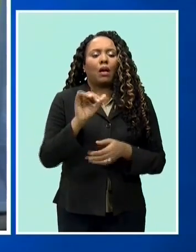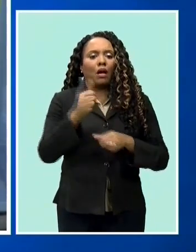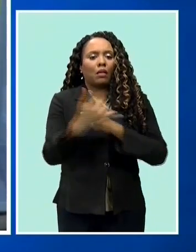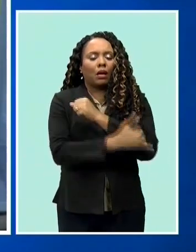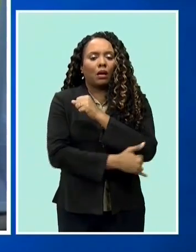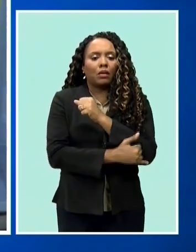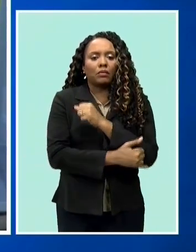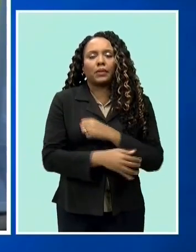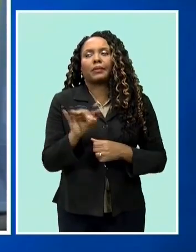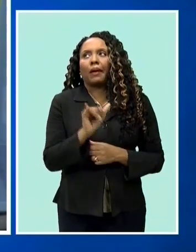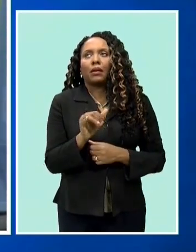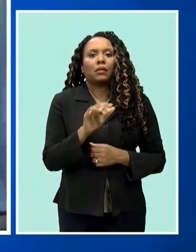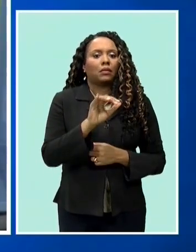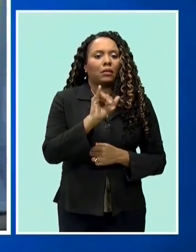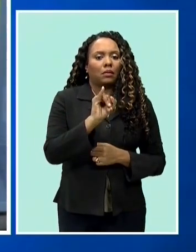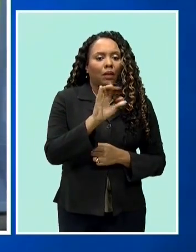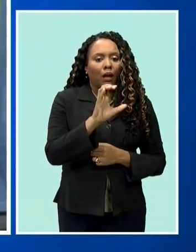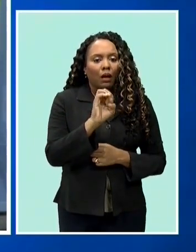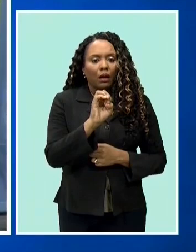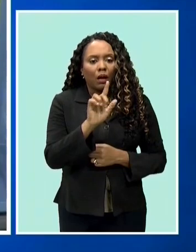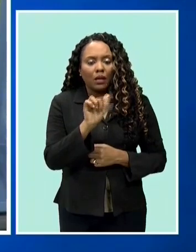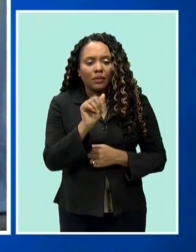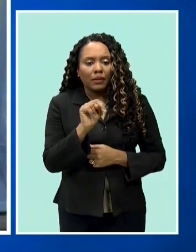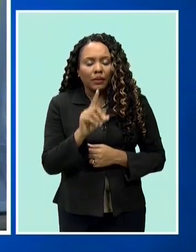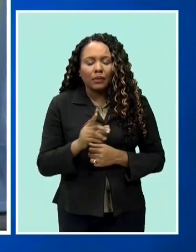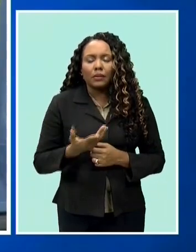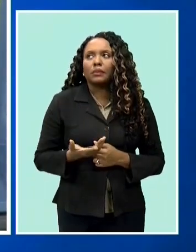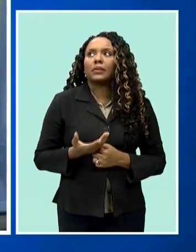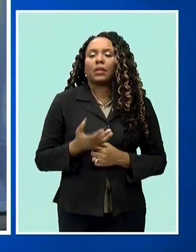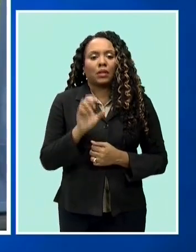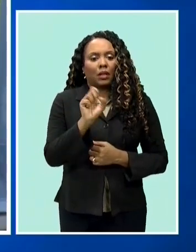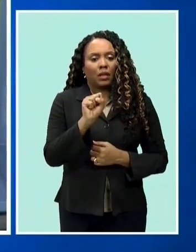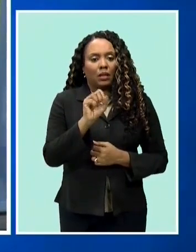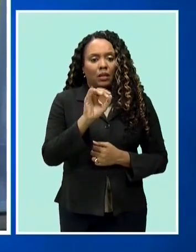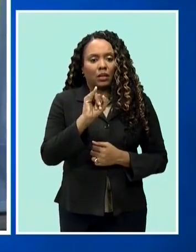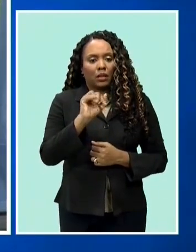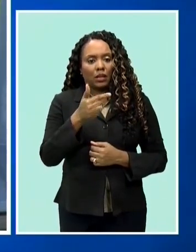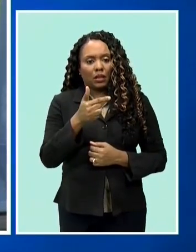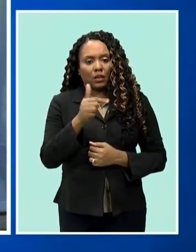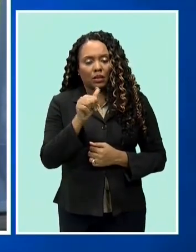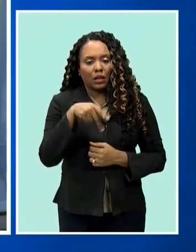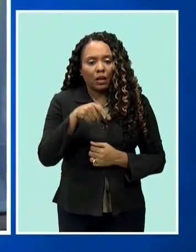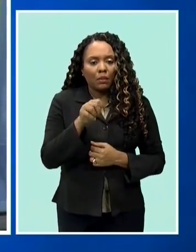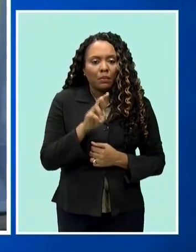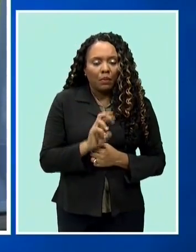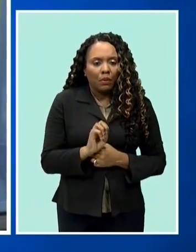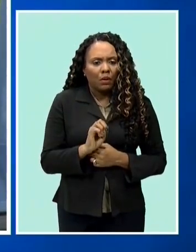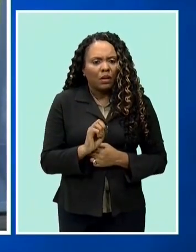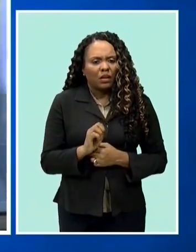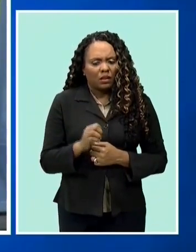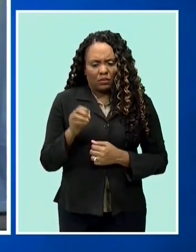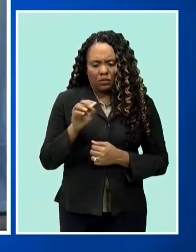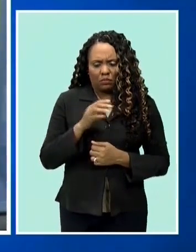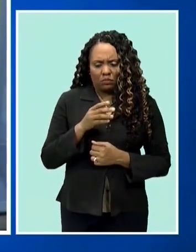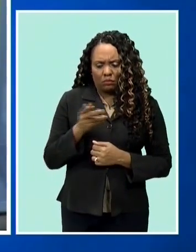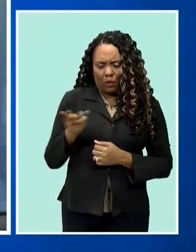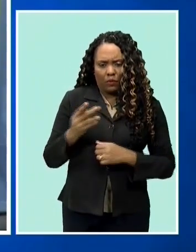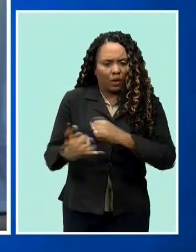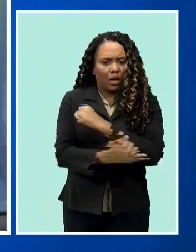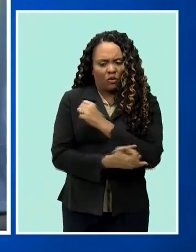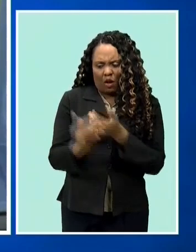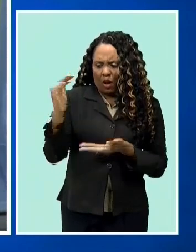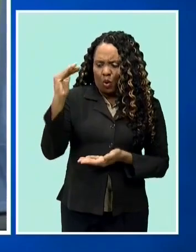is below one person or one homicide for 100,000 per